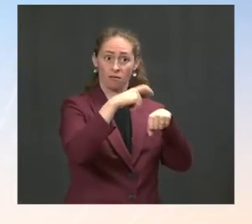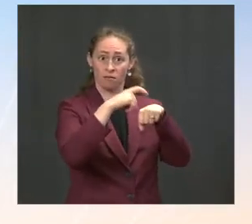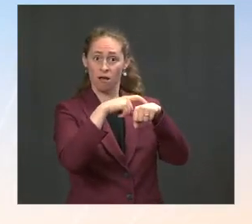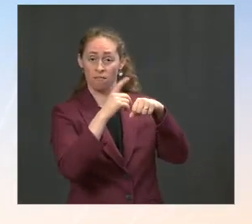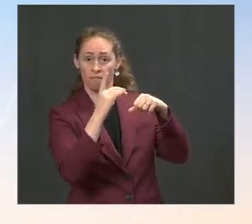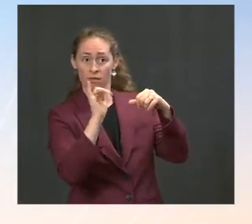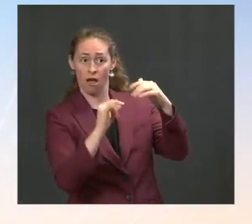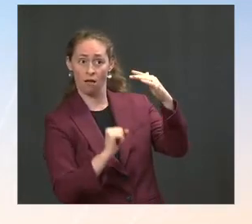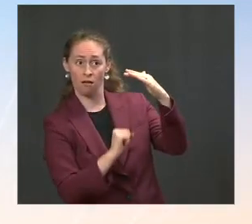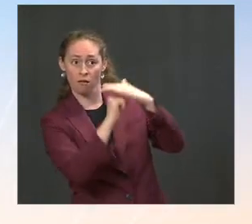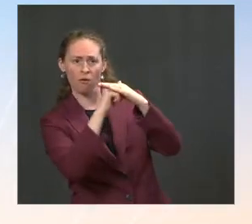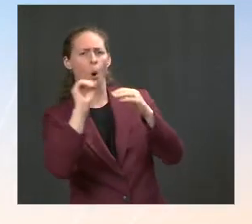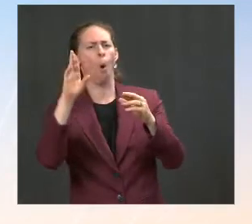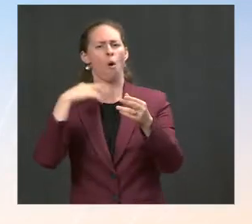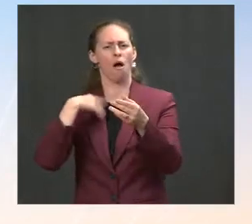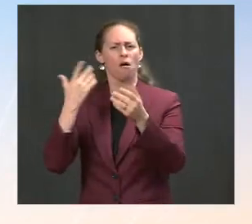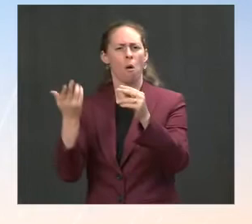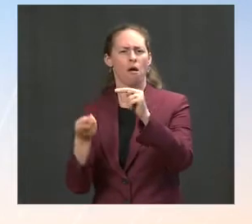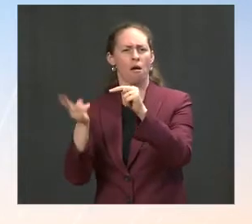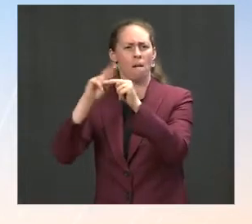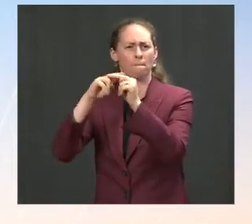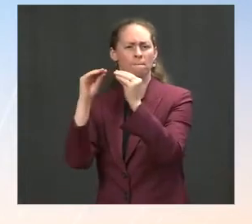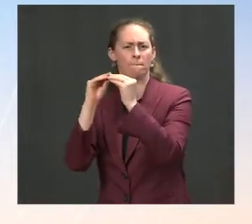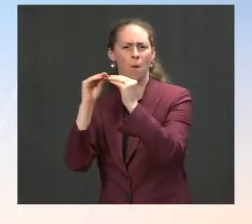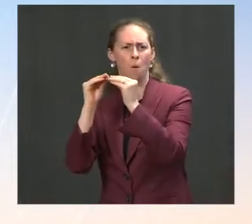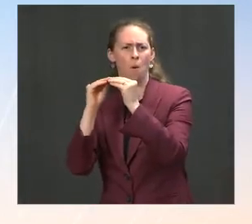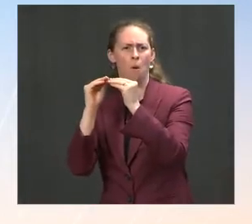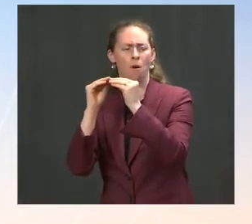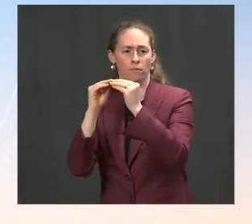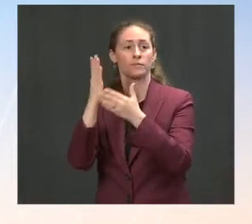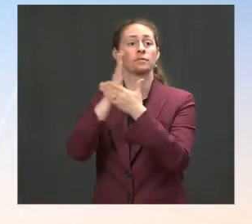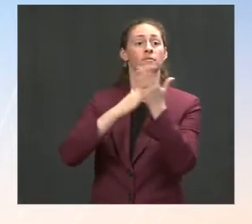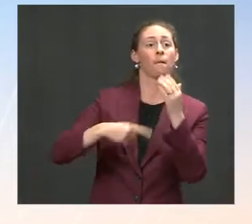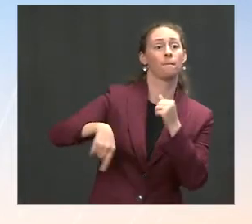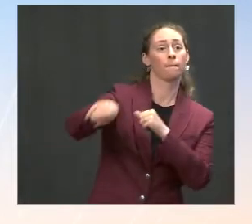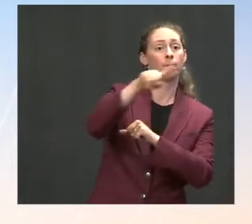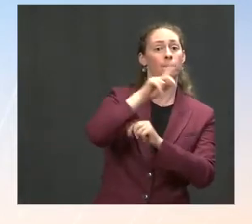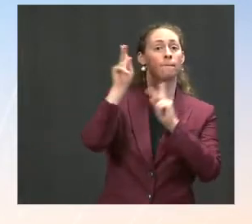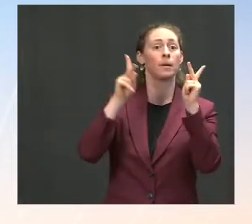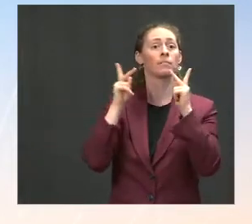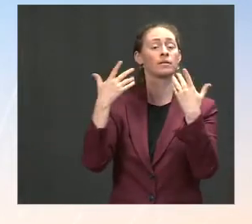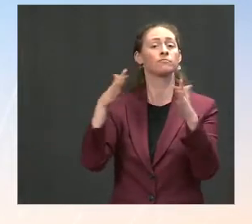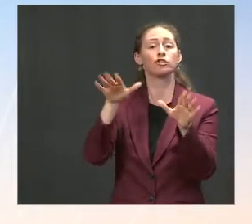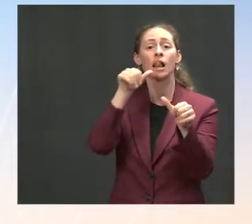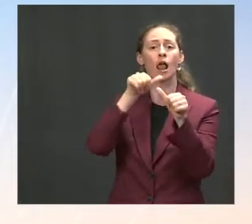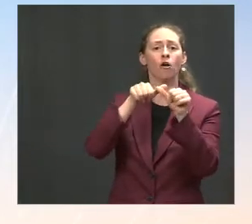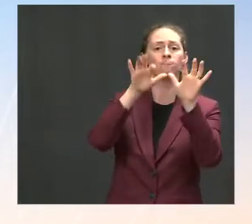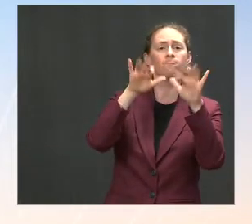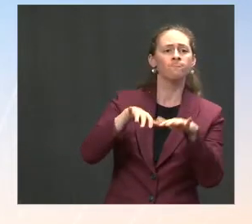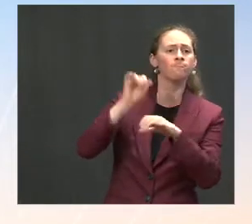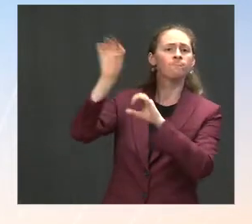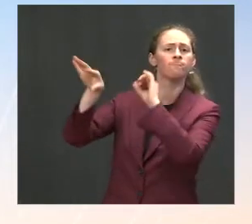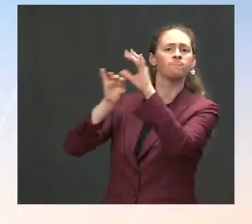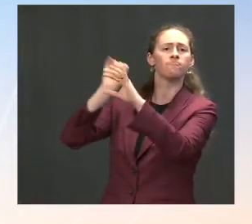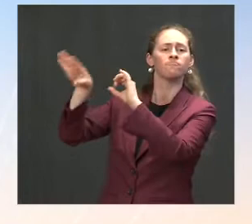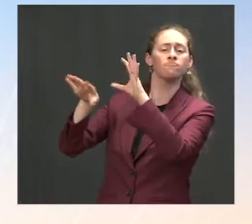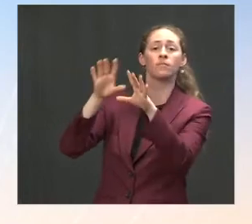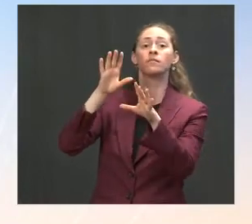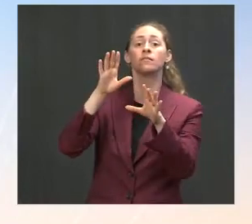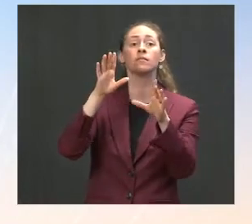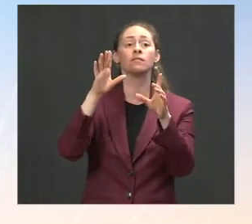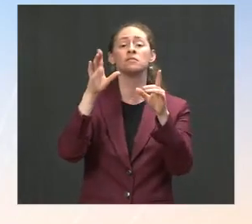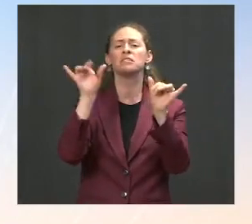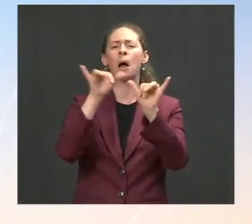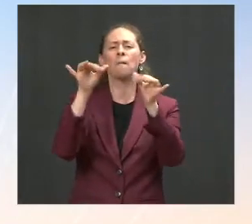letters to the Hill on the debt limit, some of which were very similar in wording and asks and updates to this letter. And